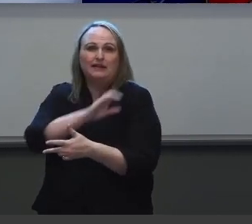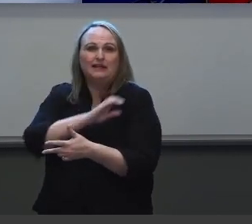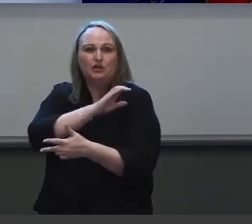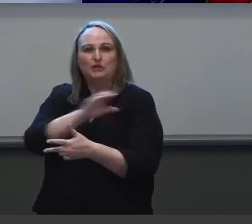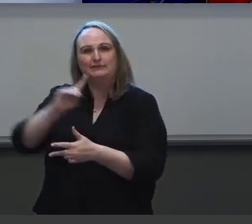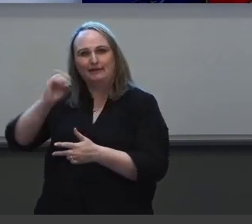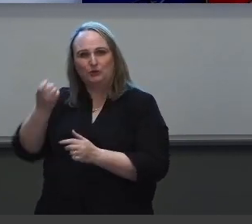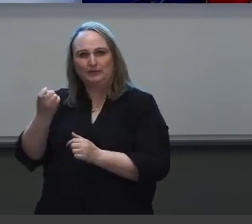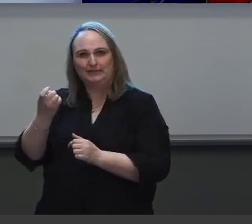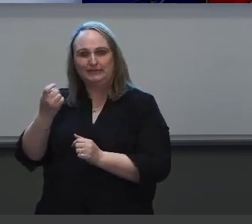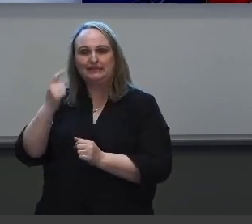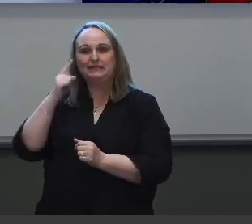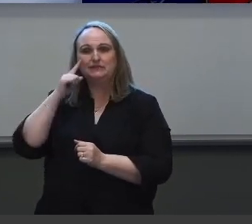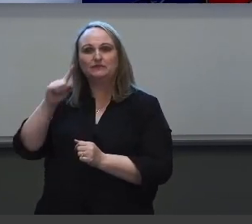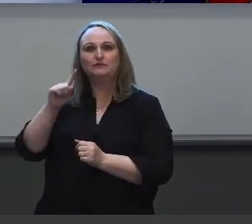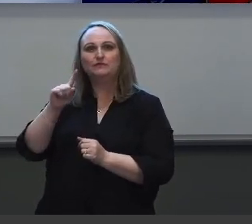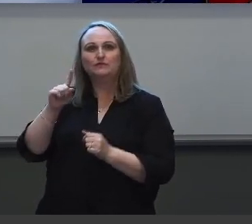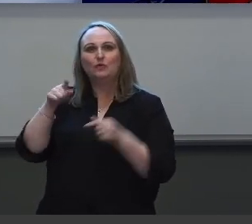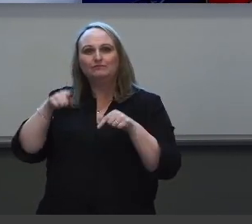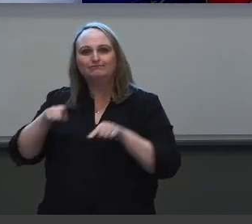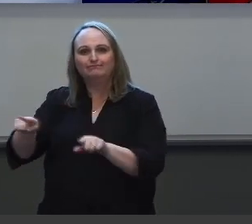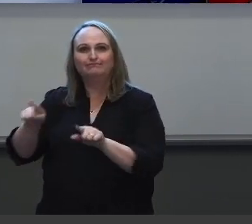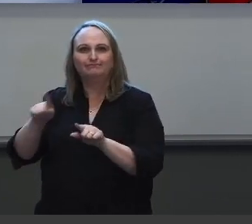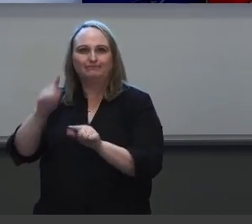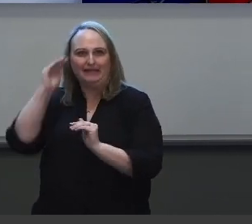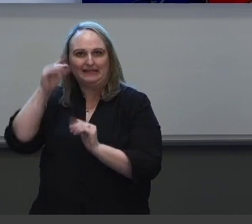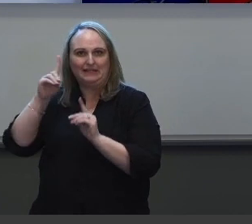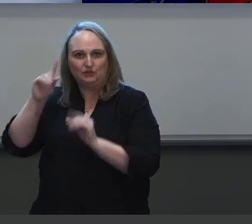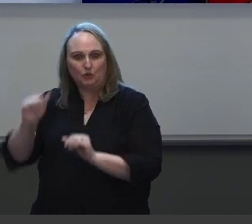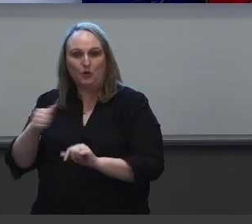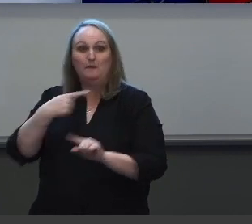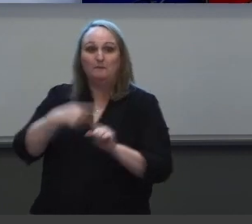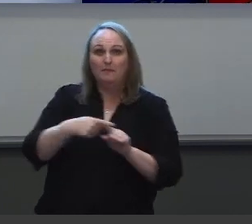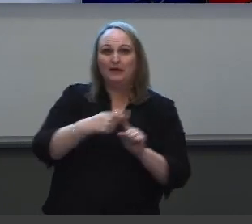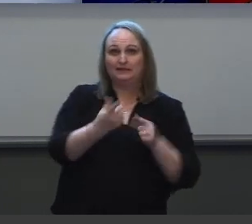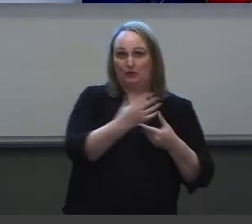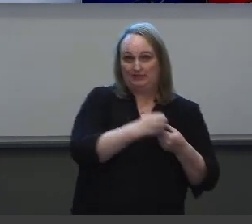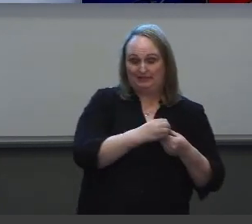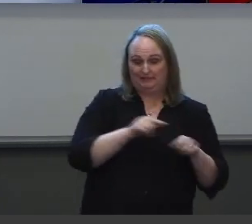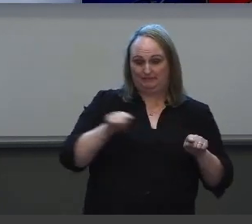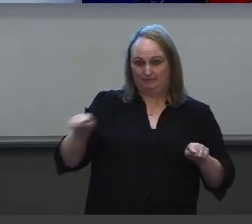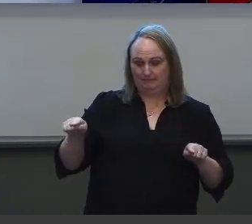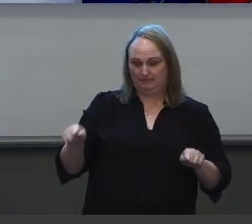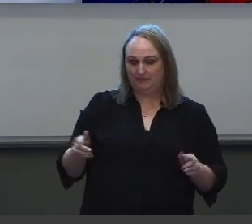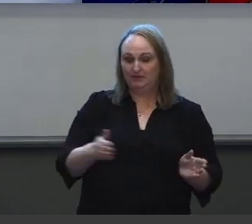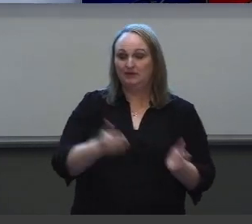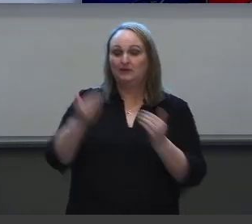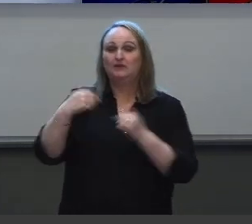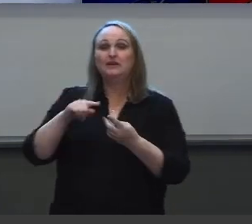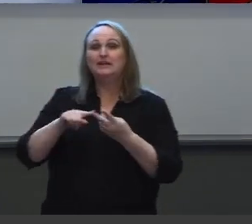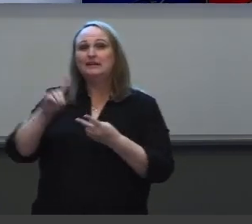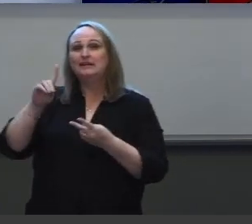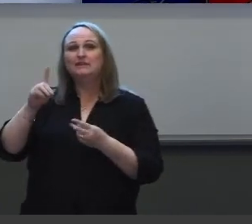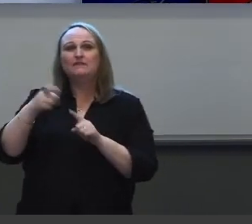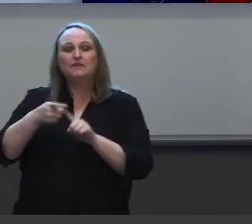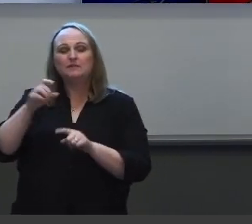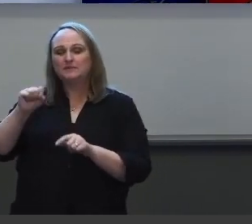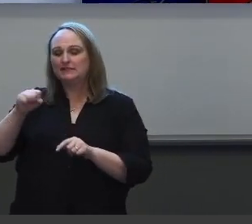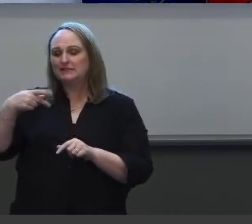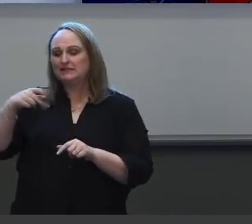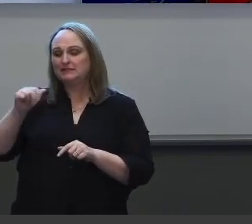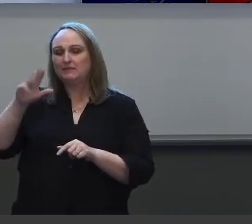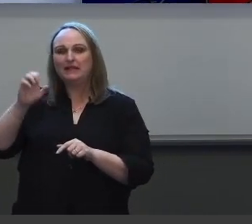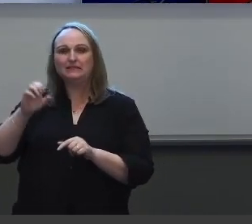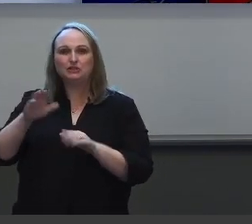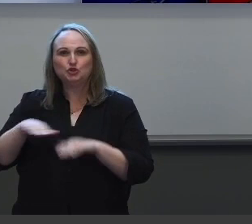diagnoses of co-occurring anxiety disorders along with autism. We had data from the Spence Children's Anxiety